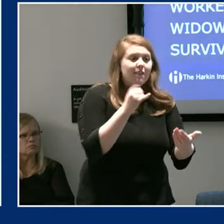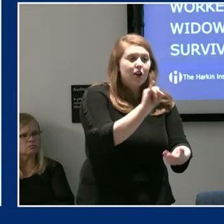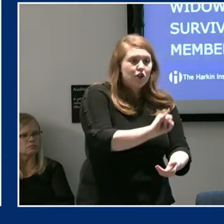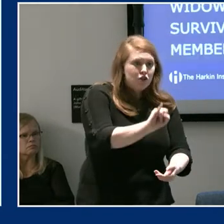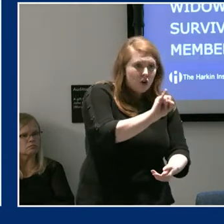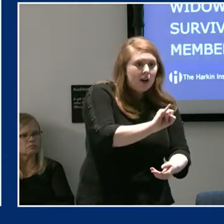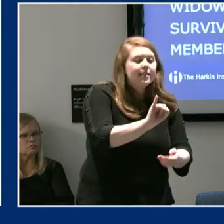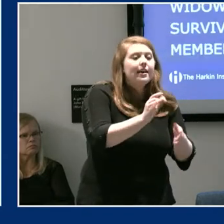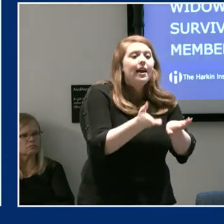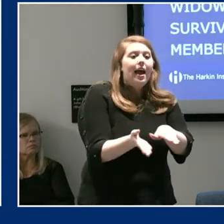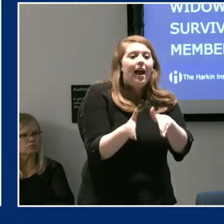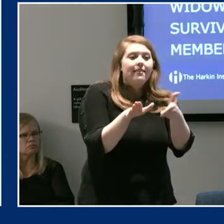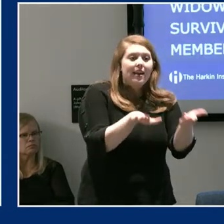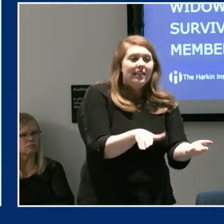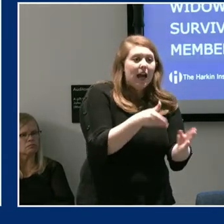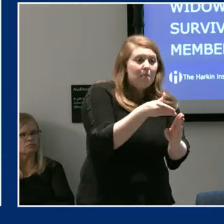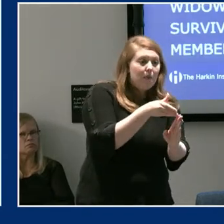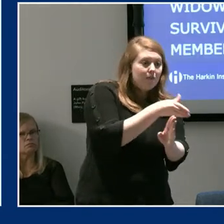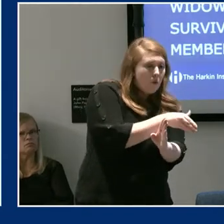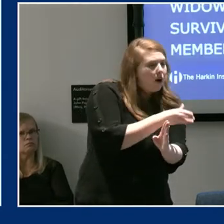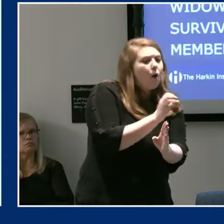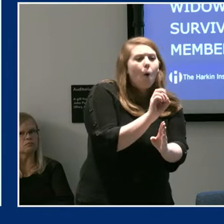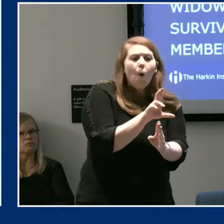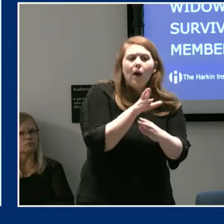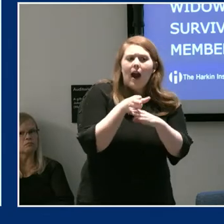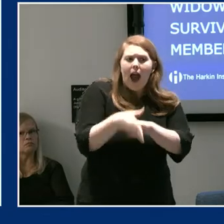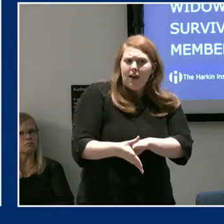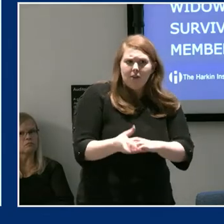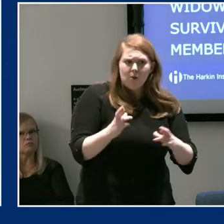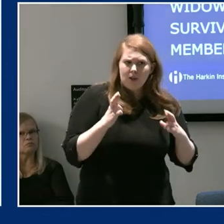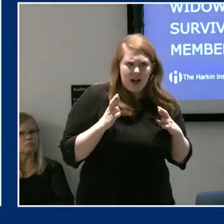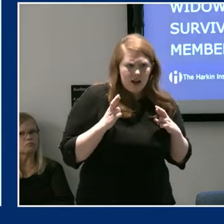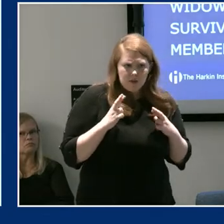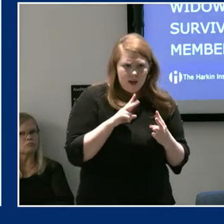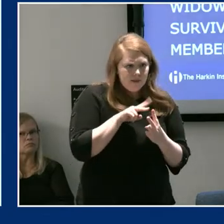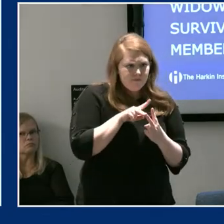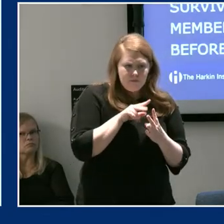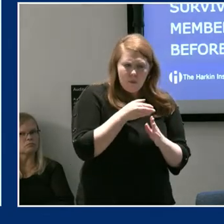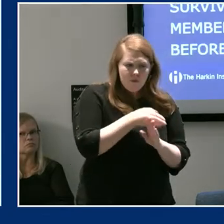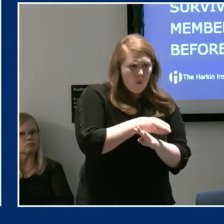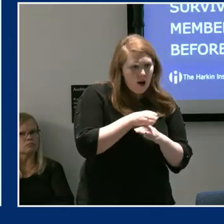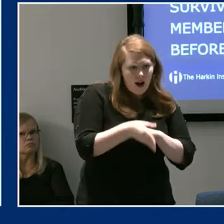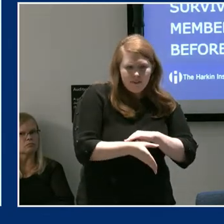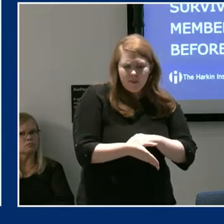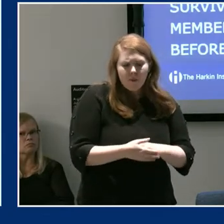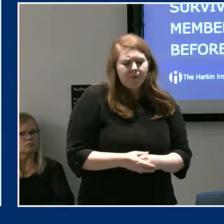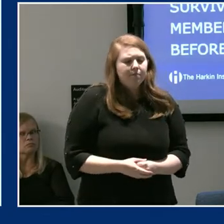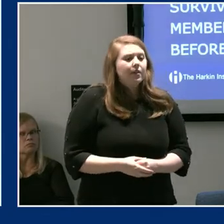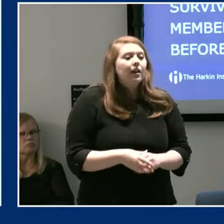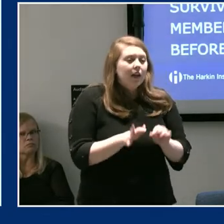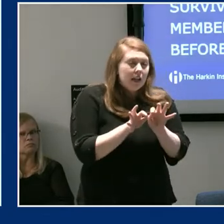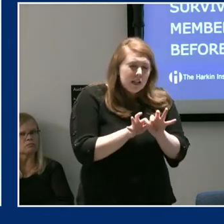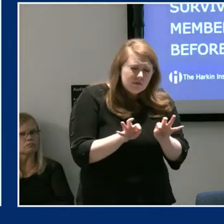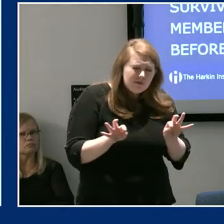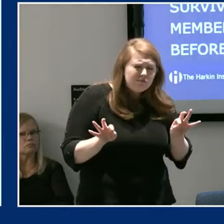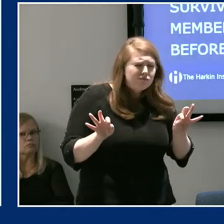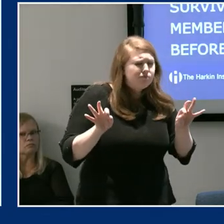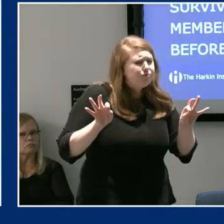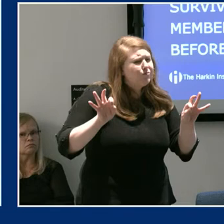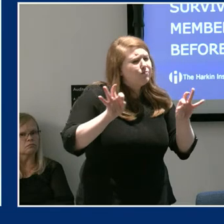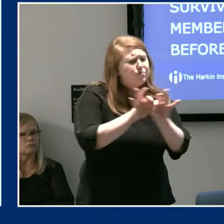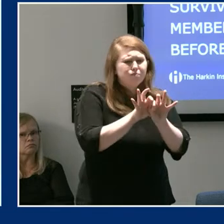either before or after retirement. And they are critical to